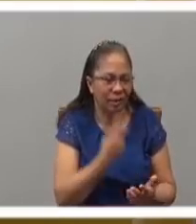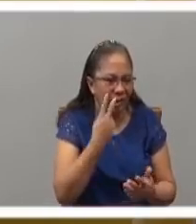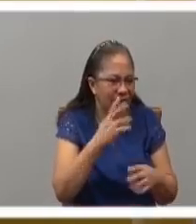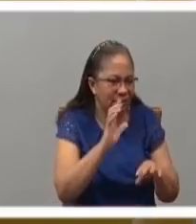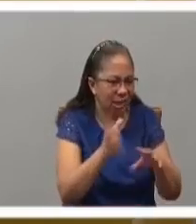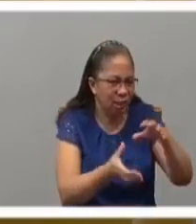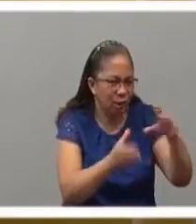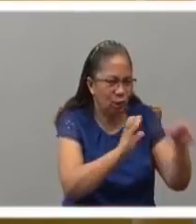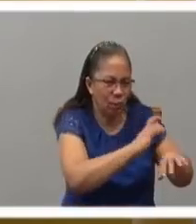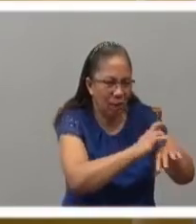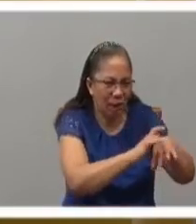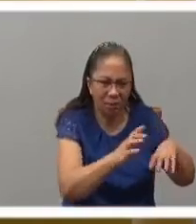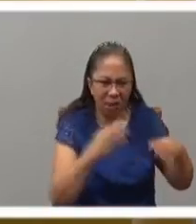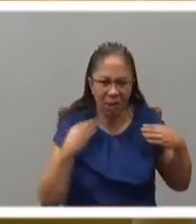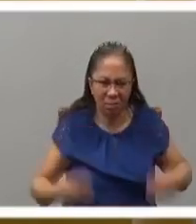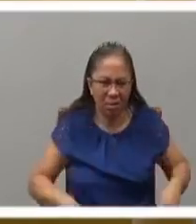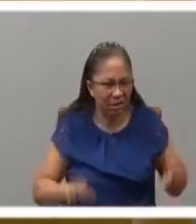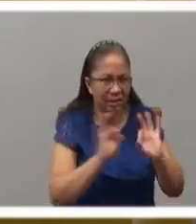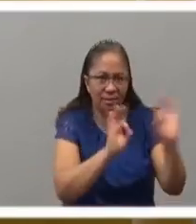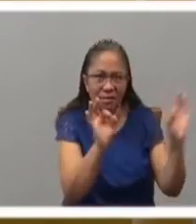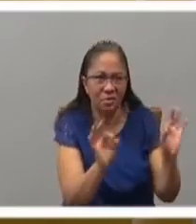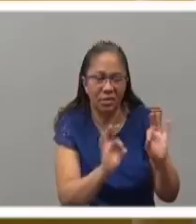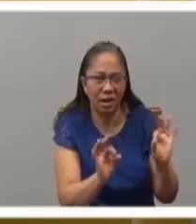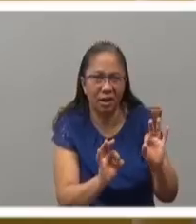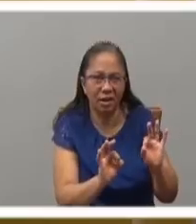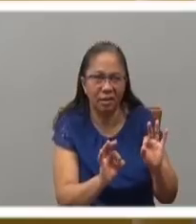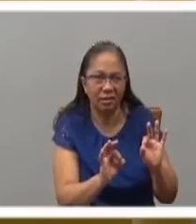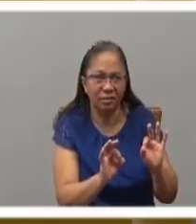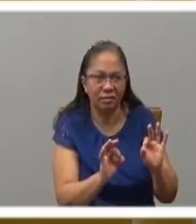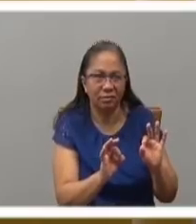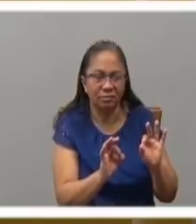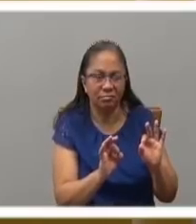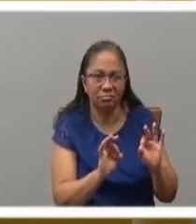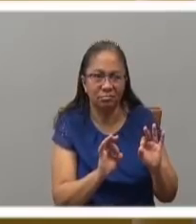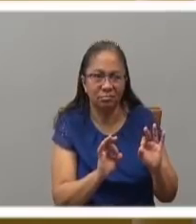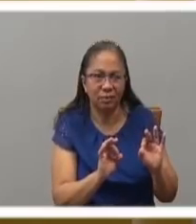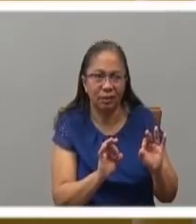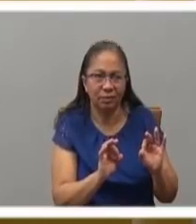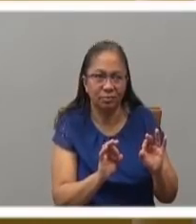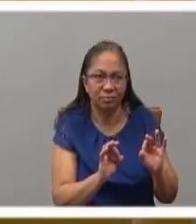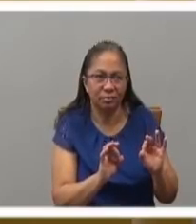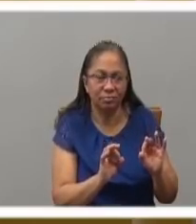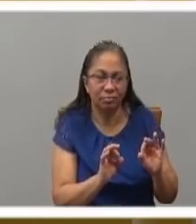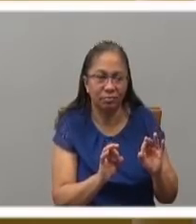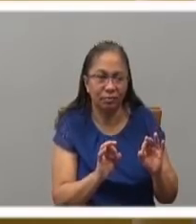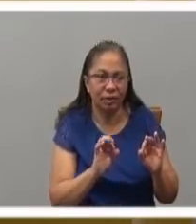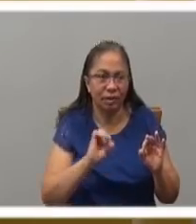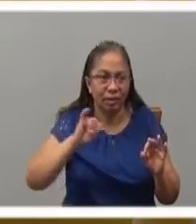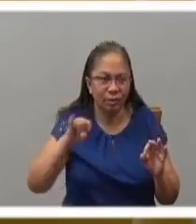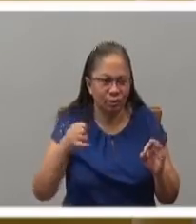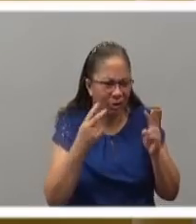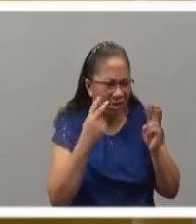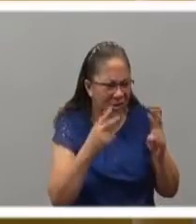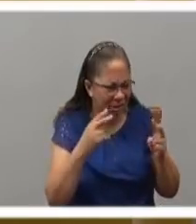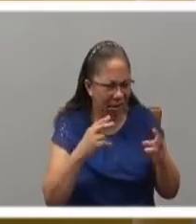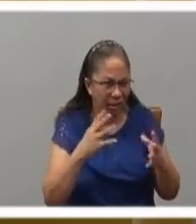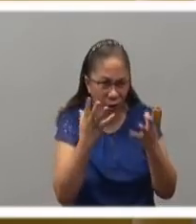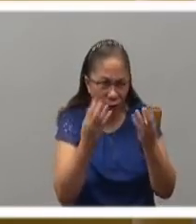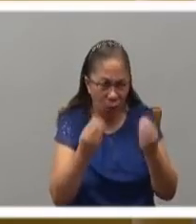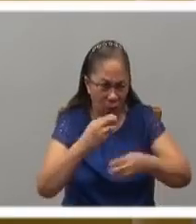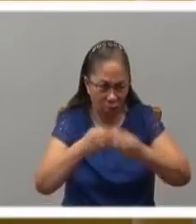tomb. No body, no corpse. He saw the abandoned